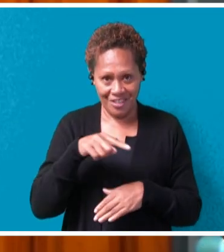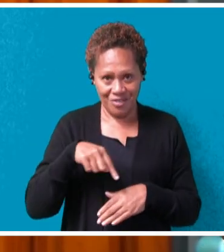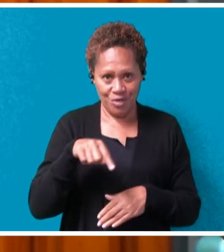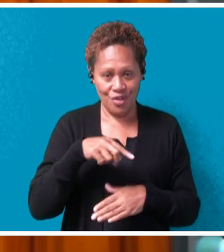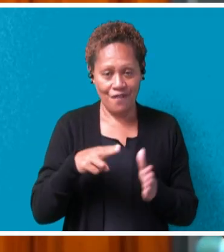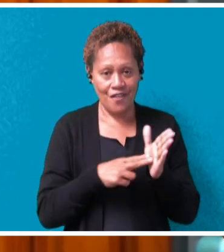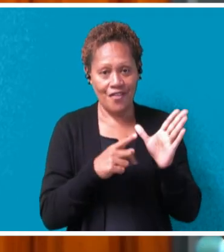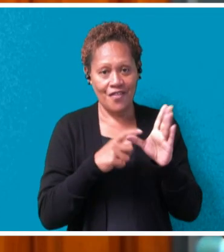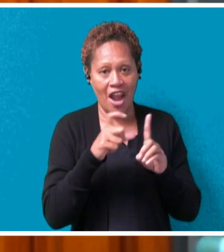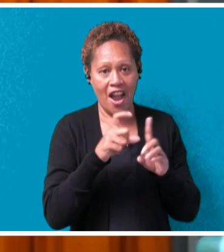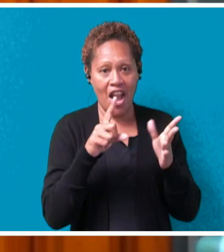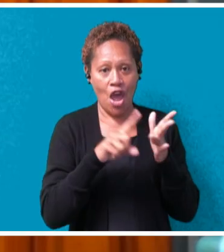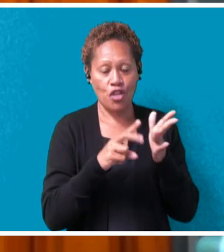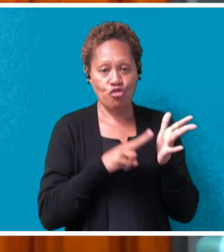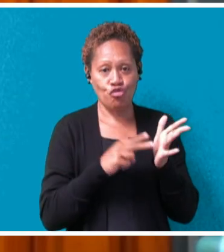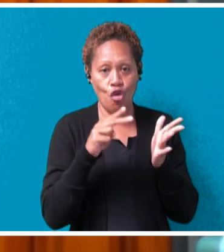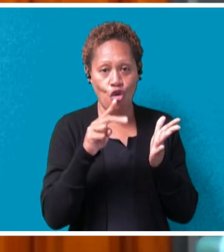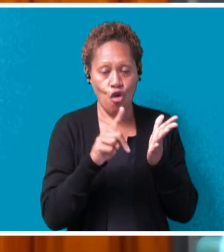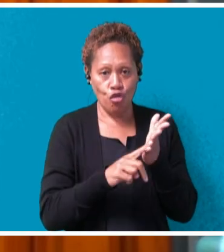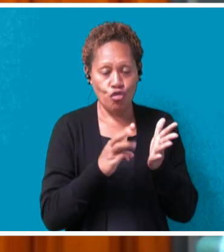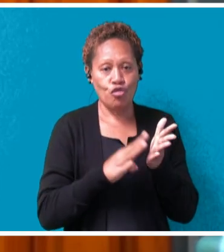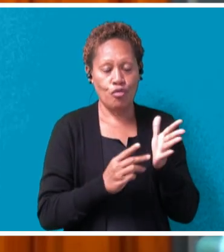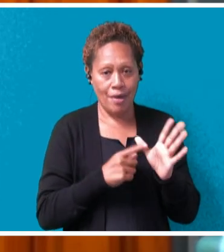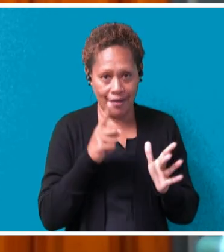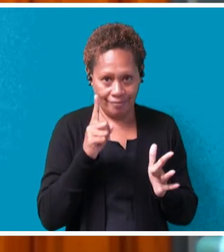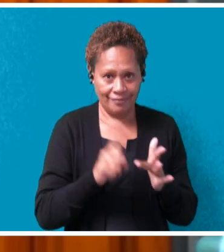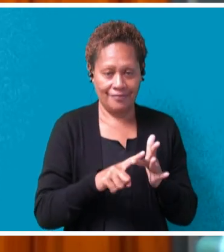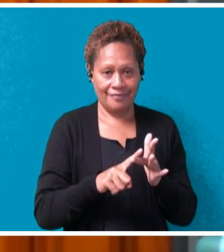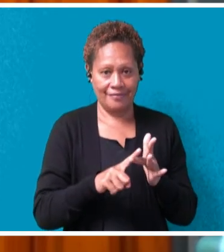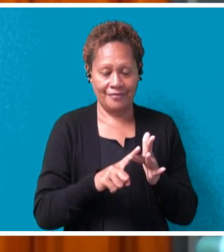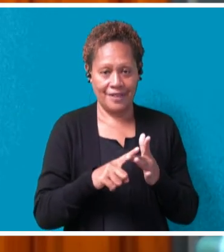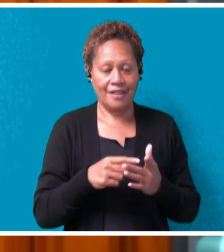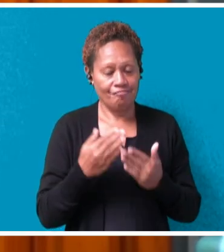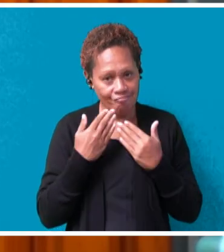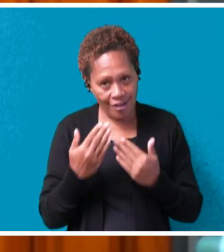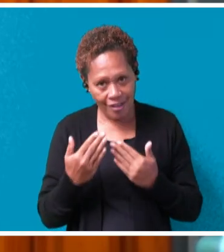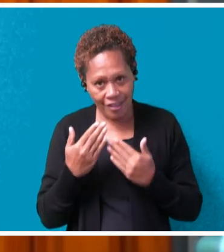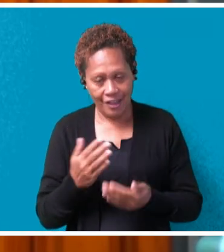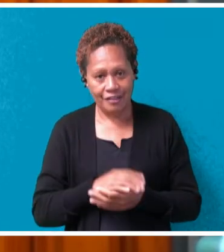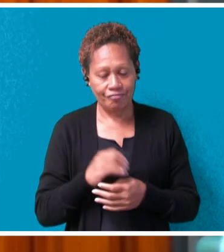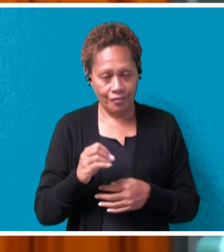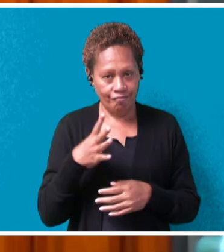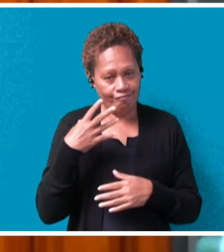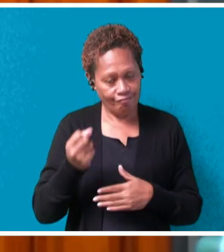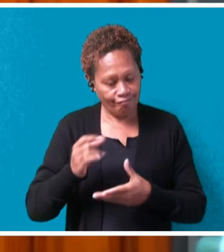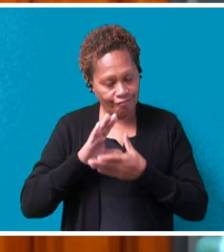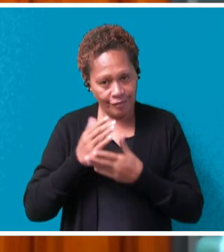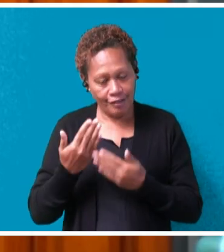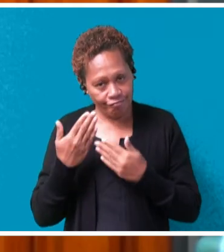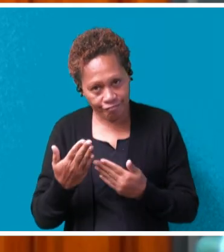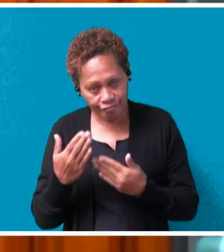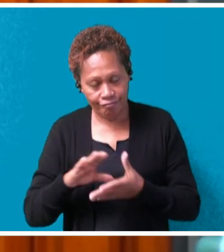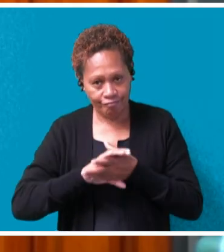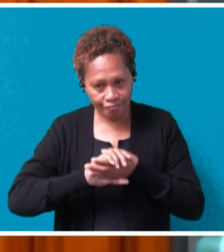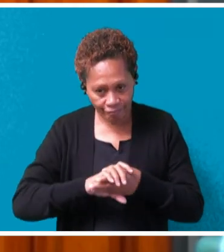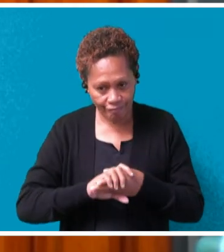upon whose ancestral land this august house stands. I also extend my heartfelt appreciation to the Vanua and chiefs